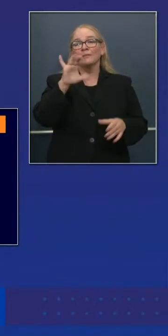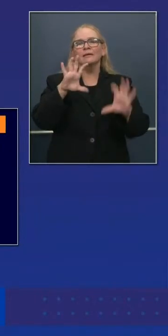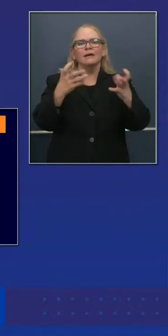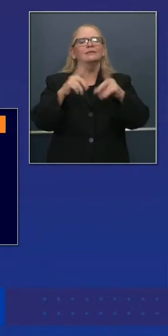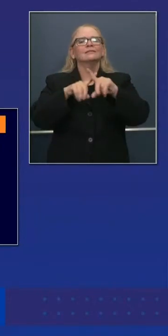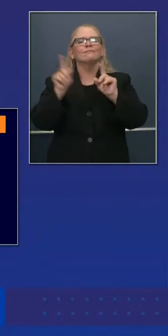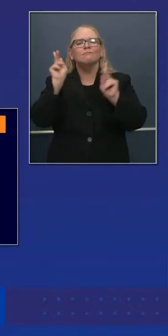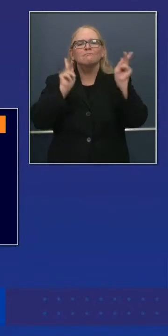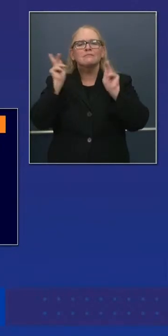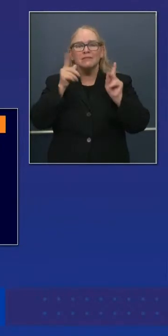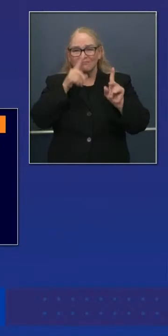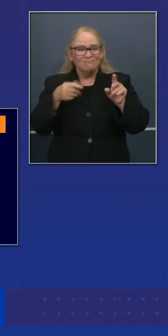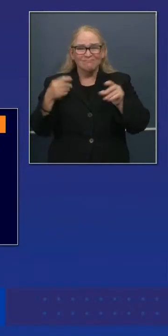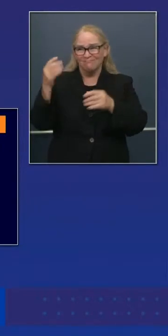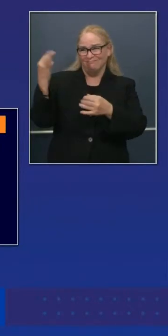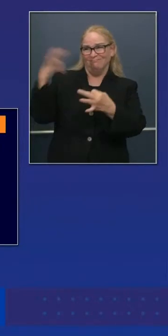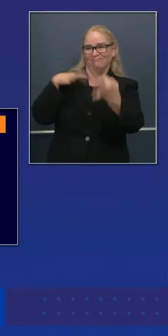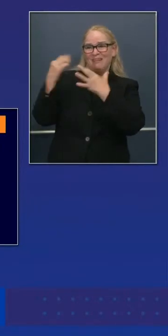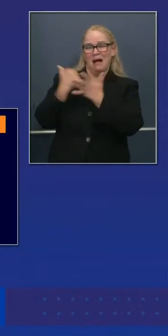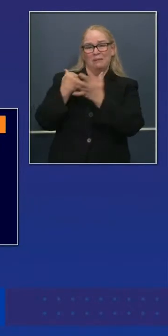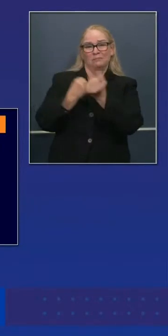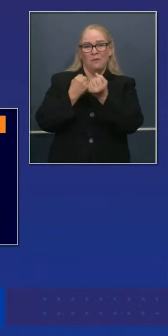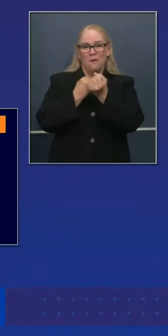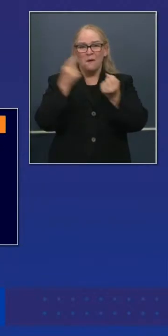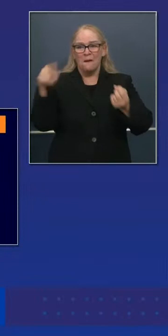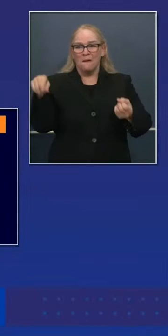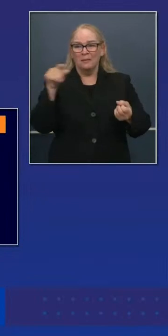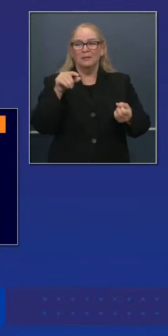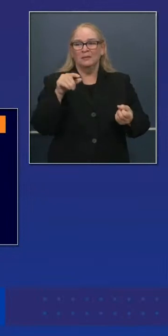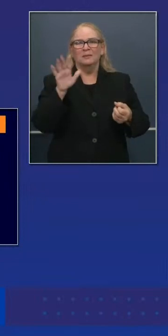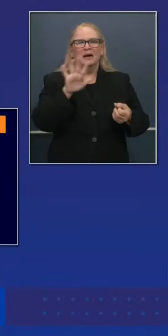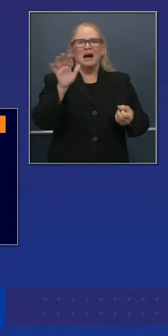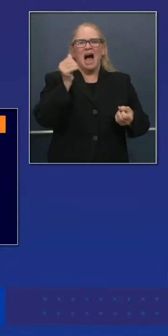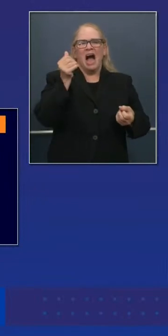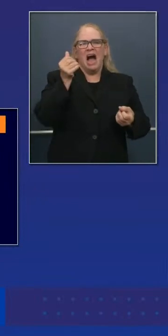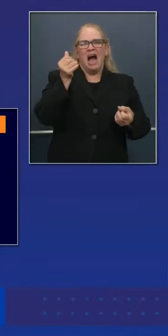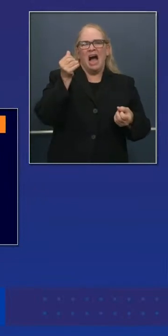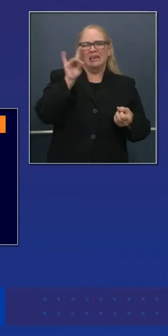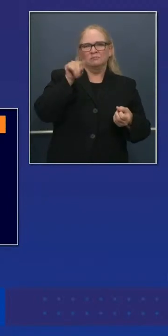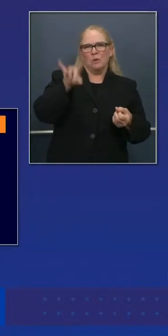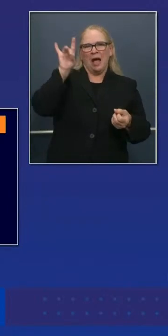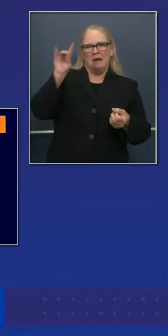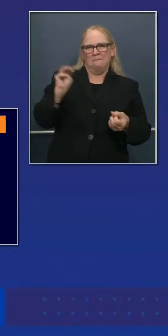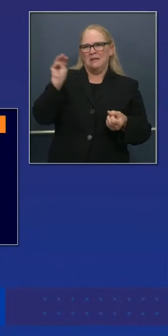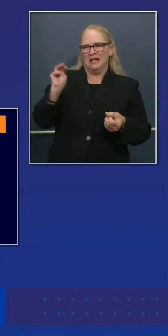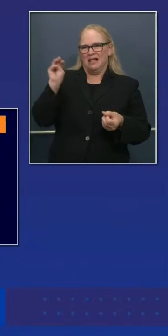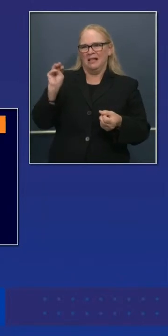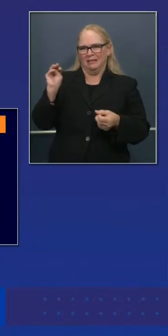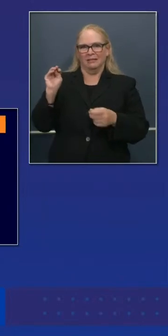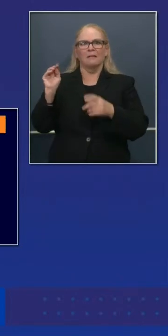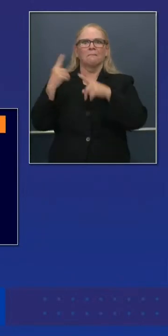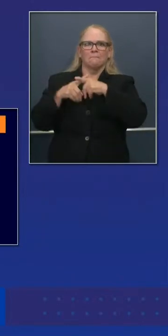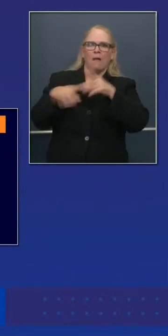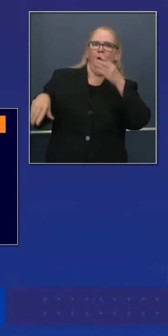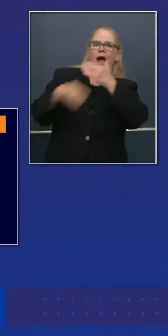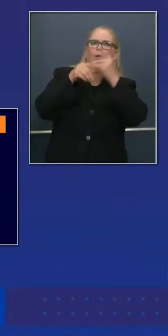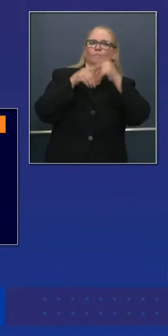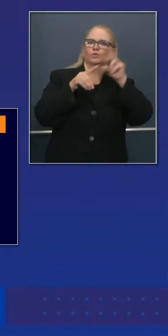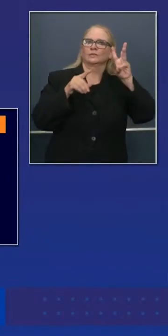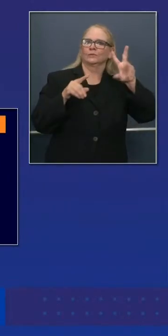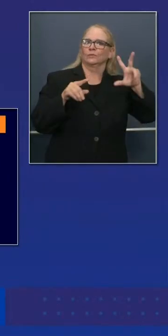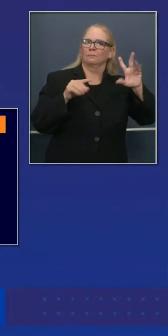announcing a $63 million commitment in grant funding from Kaiser. And this support will support CBOs to focus on